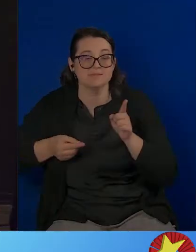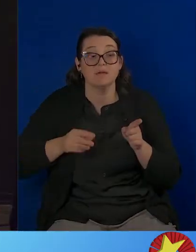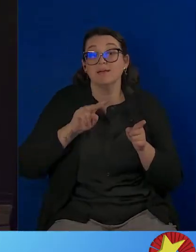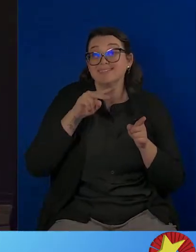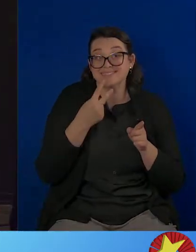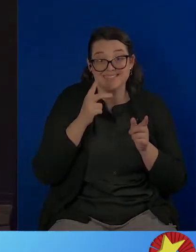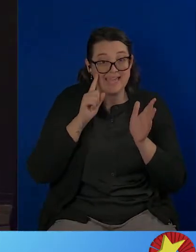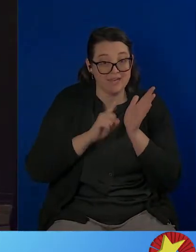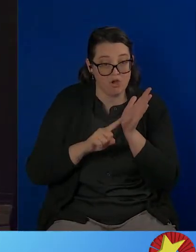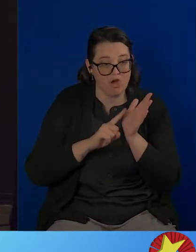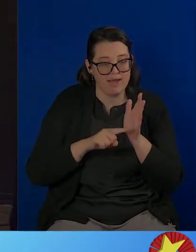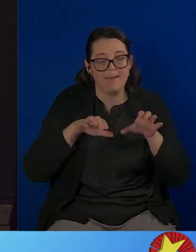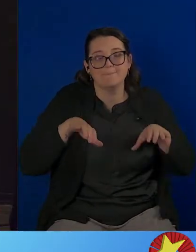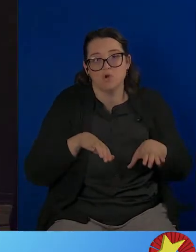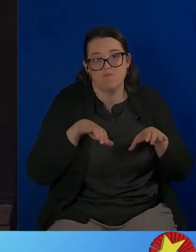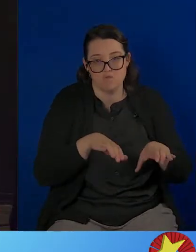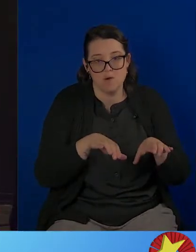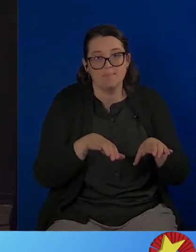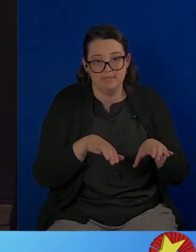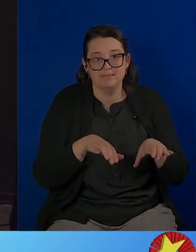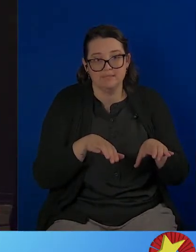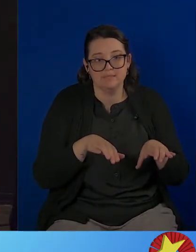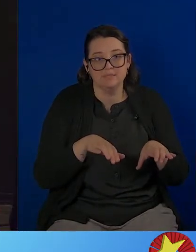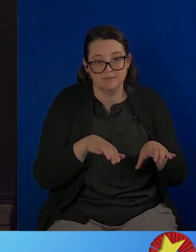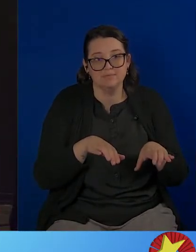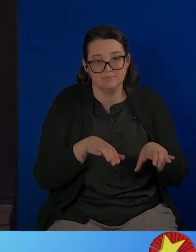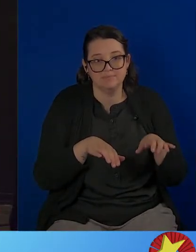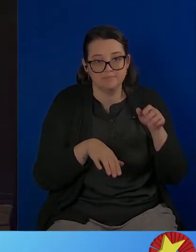conducting a performance audit.